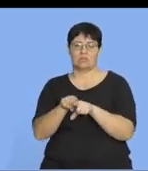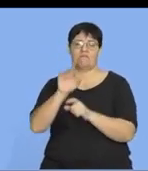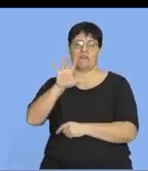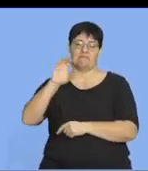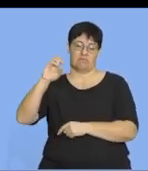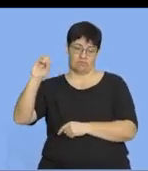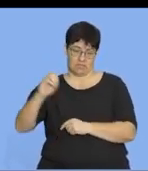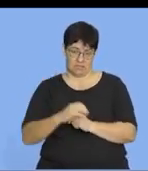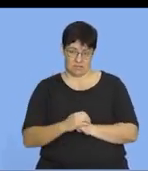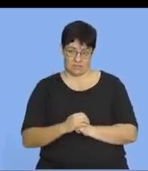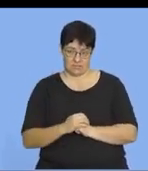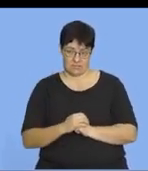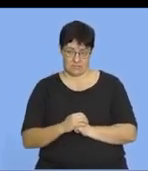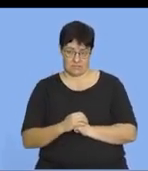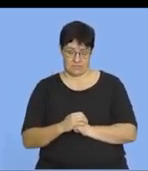500.